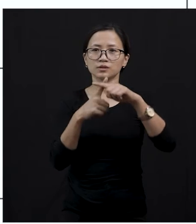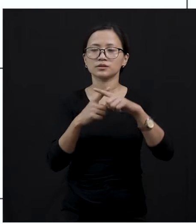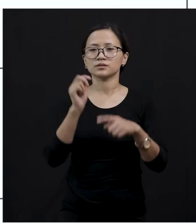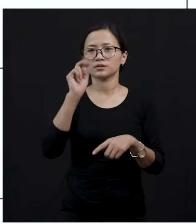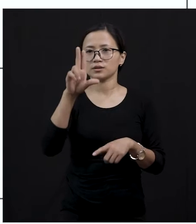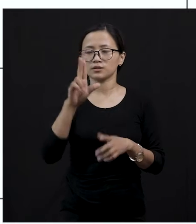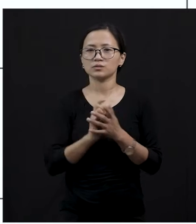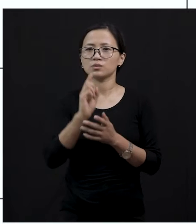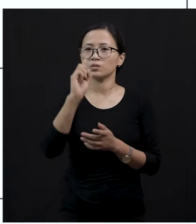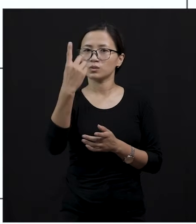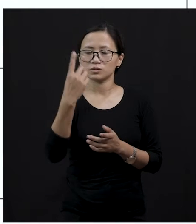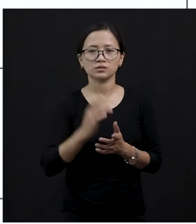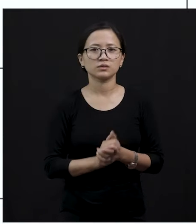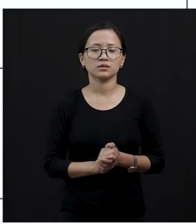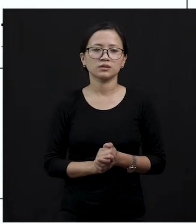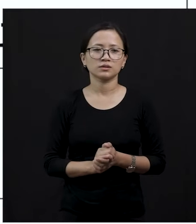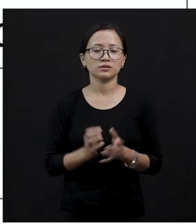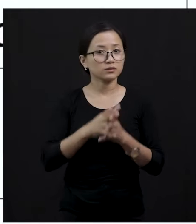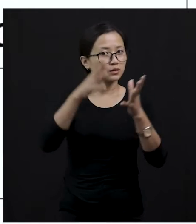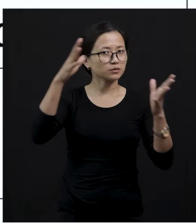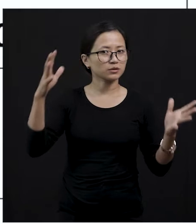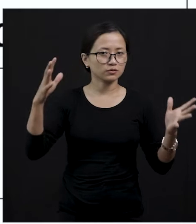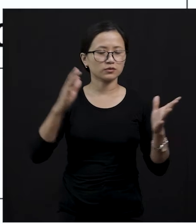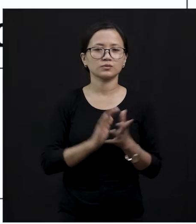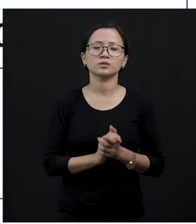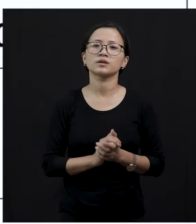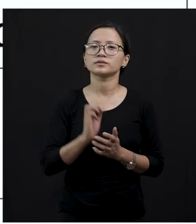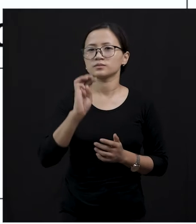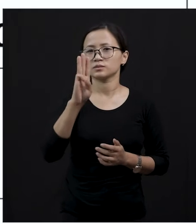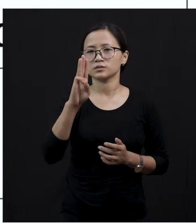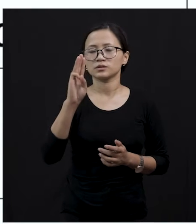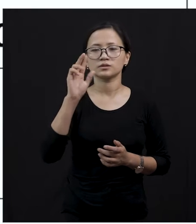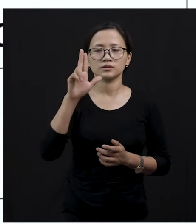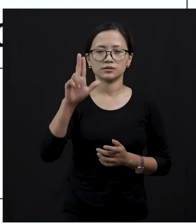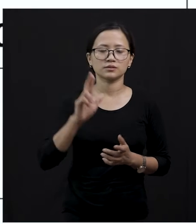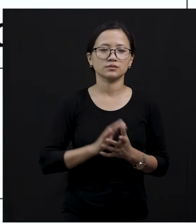form for 38. All right. So